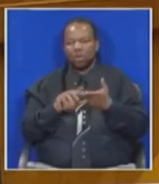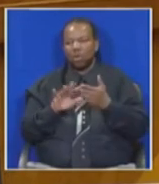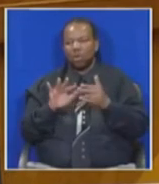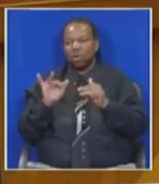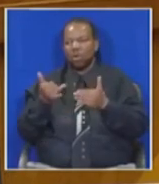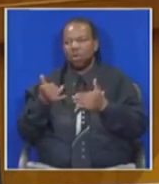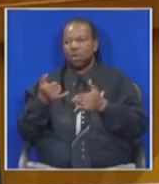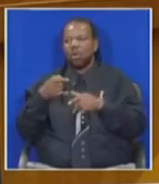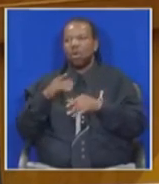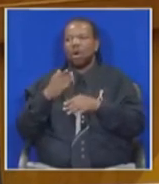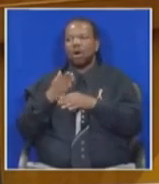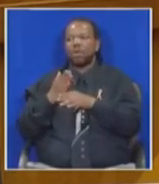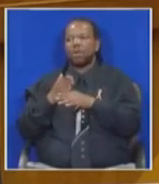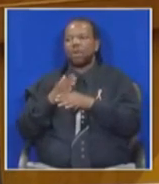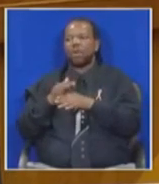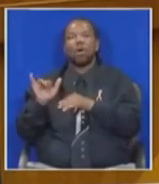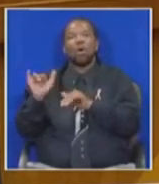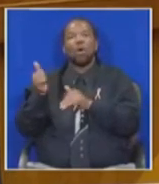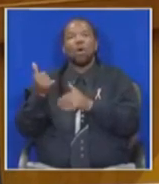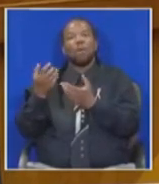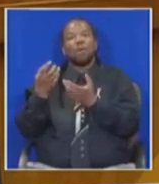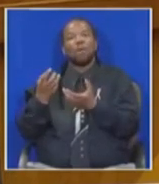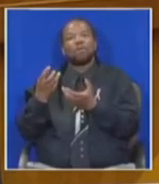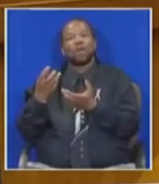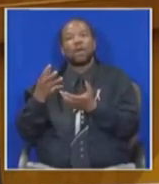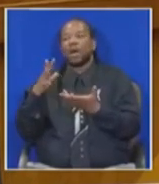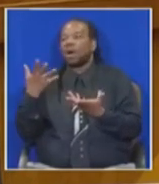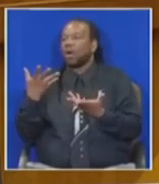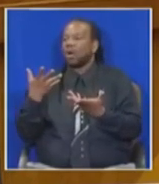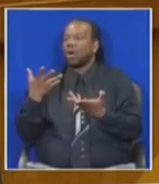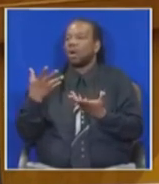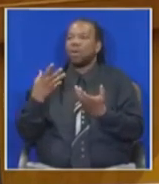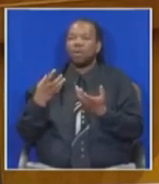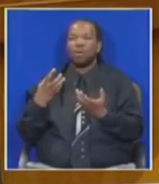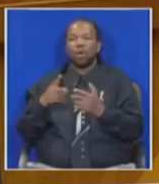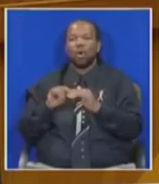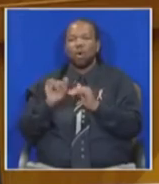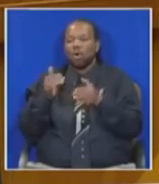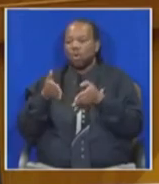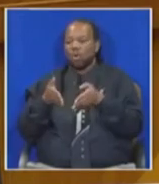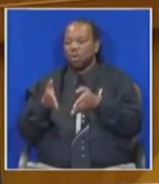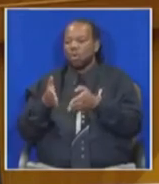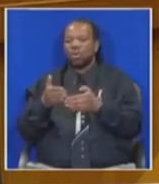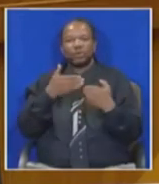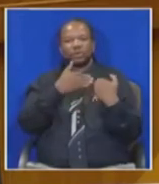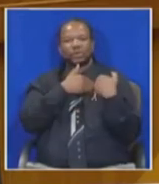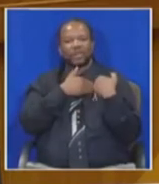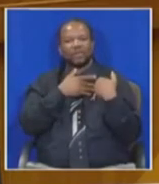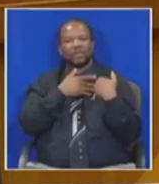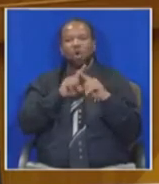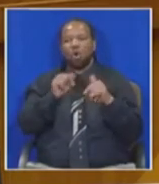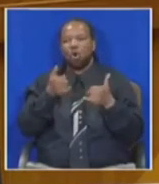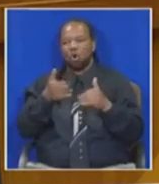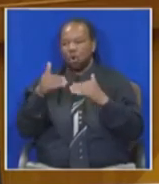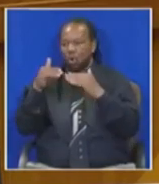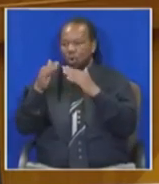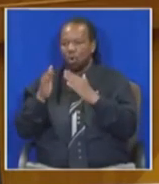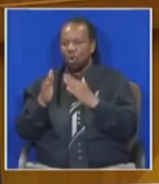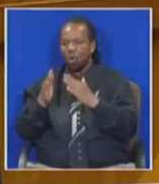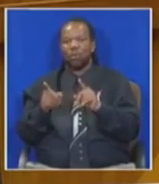unemployment, poverty, and crime, resulting in safe streets and safe homes, lies only in